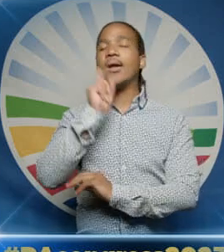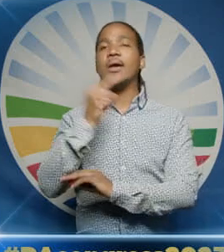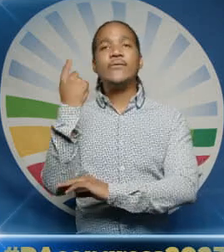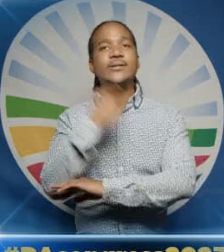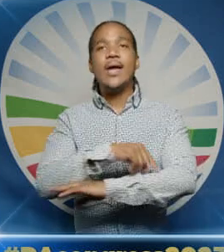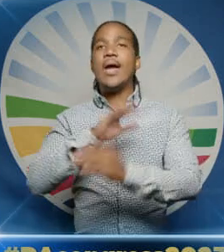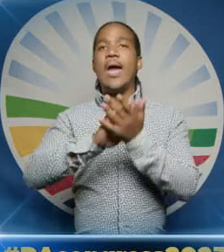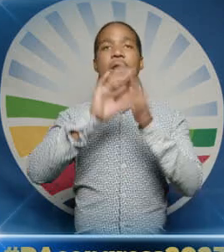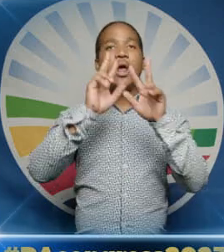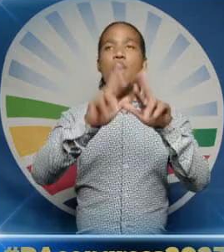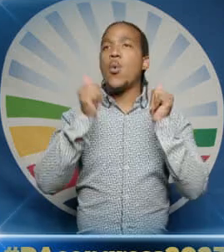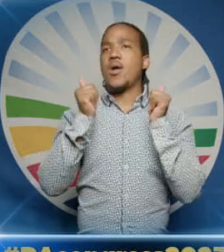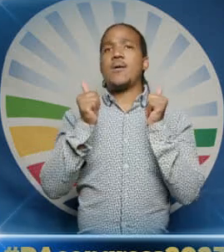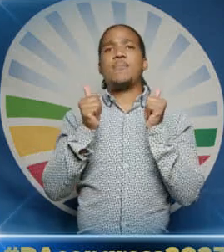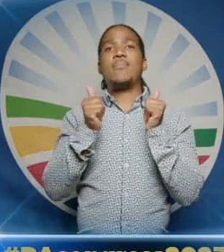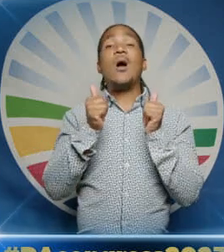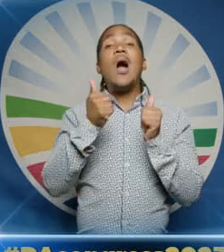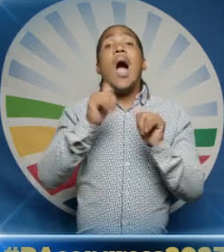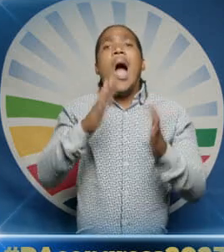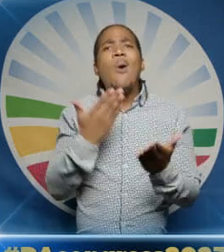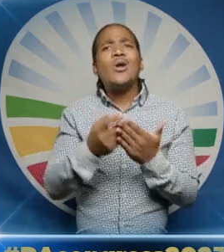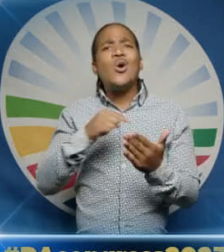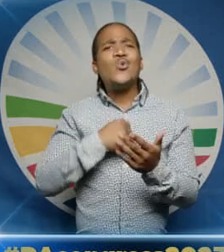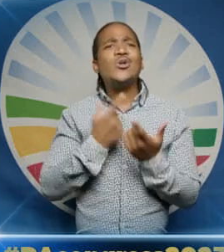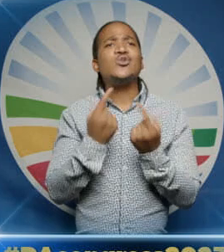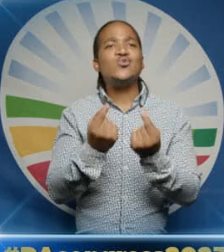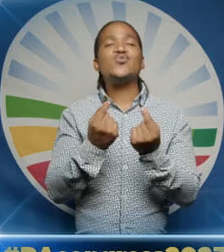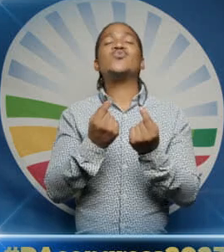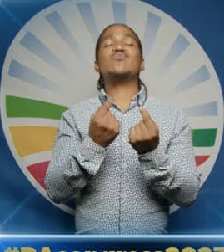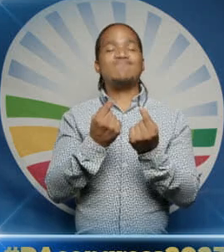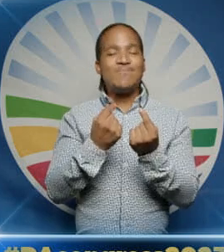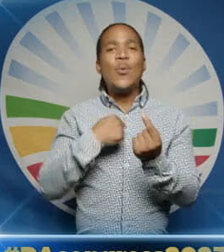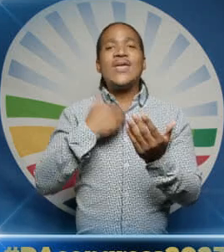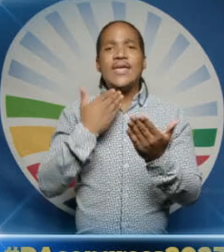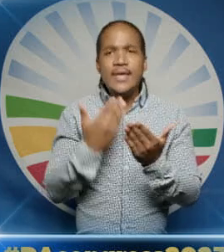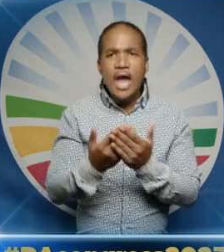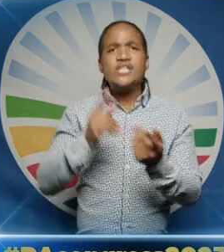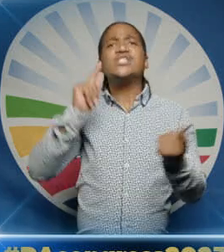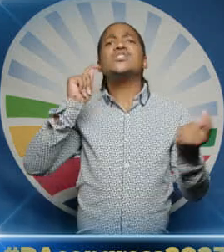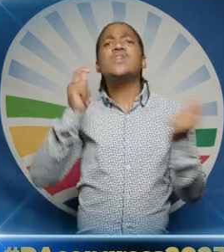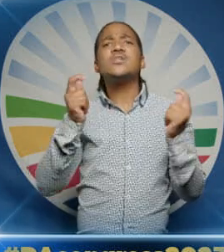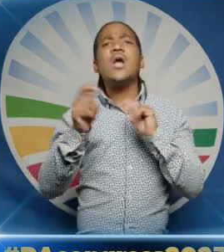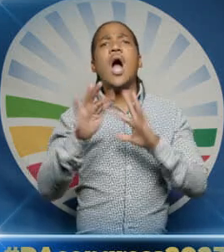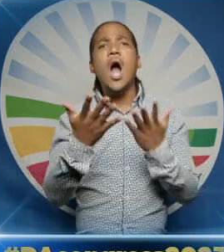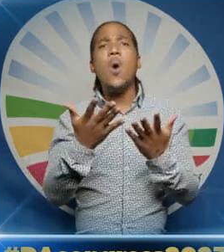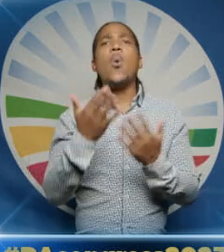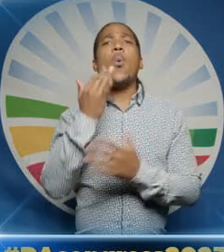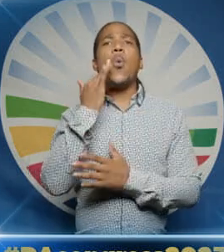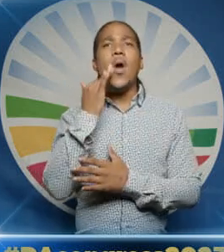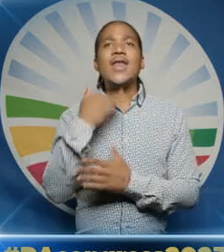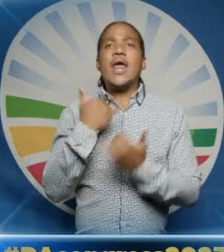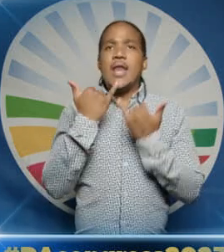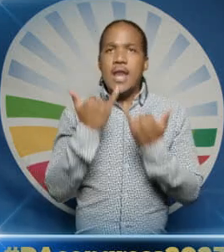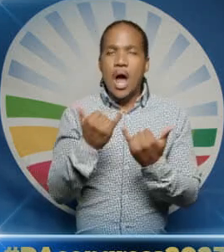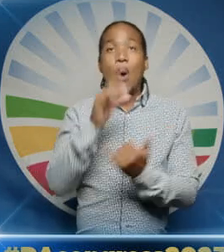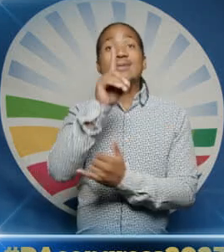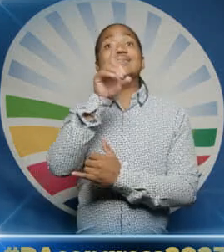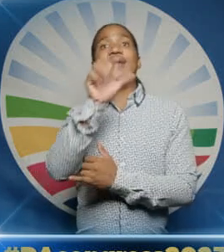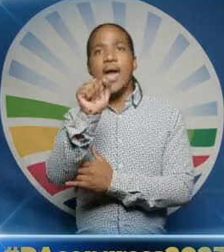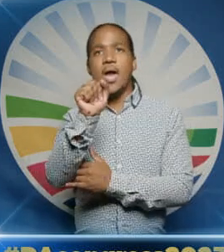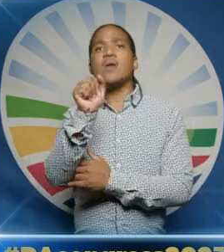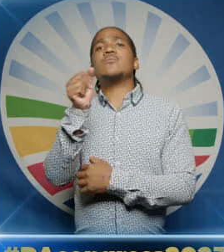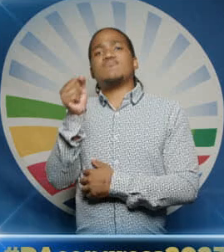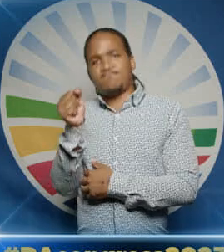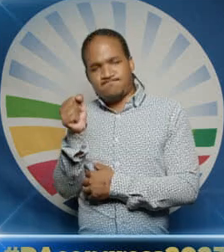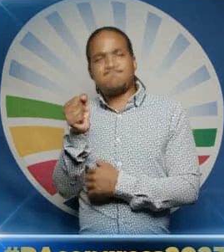nezolo. But we can only do so, and we can only bring this difference as we bring about the dear difference in